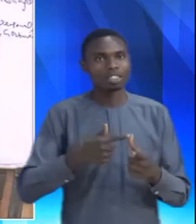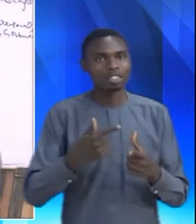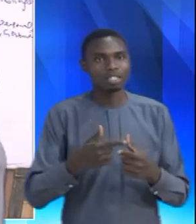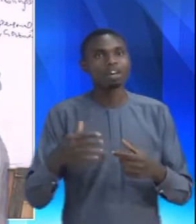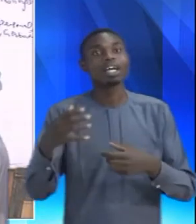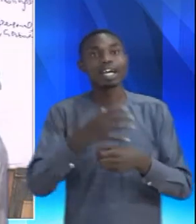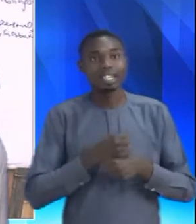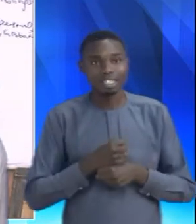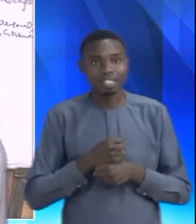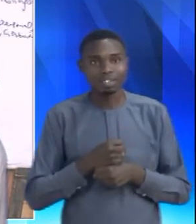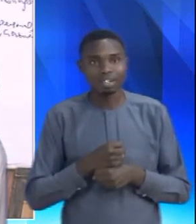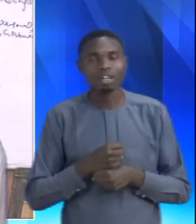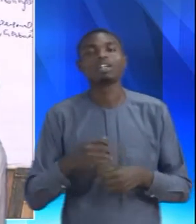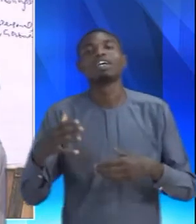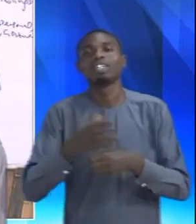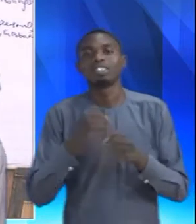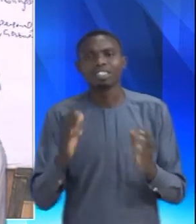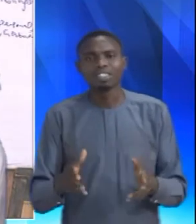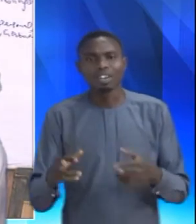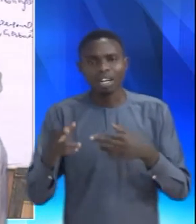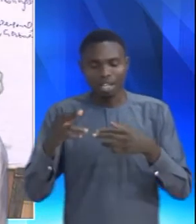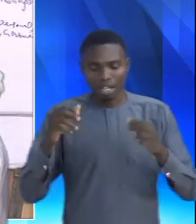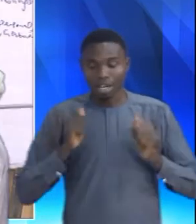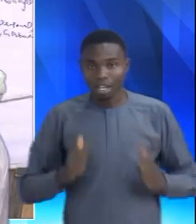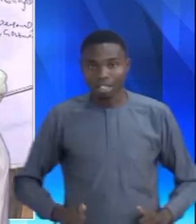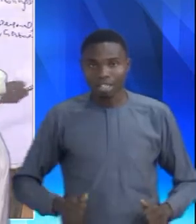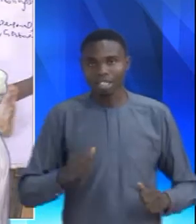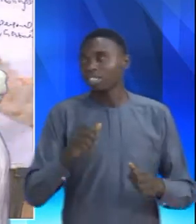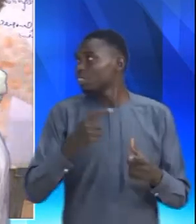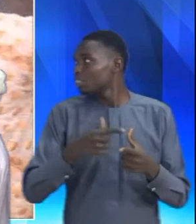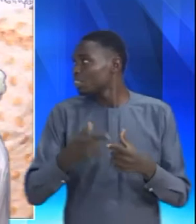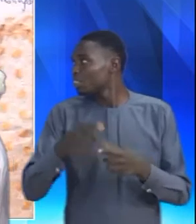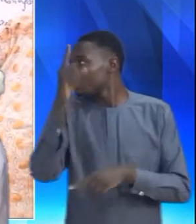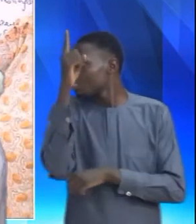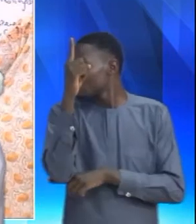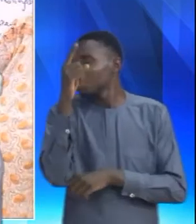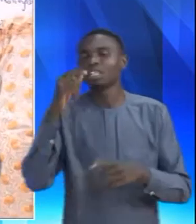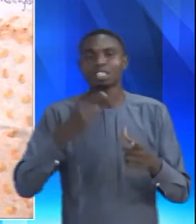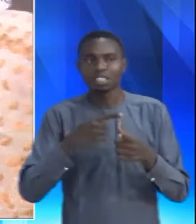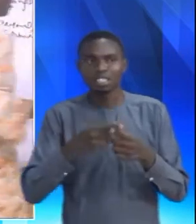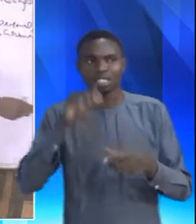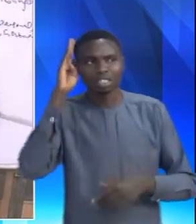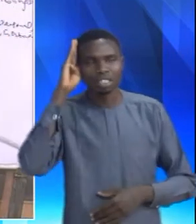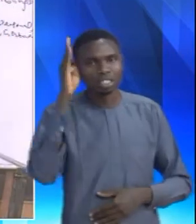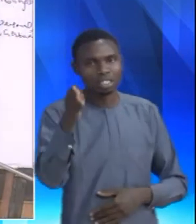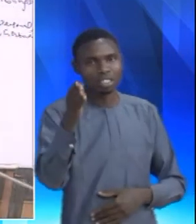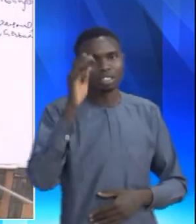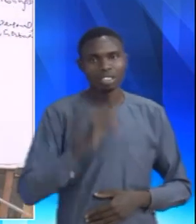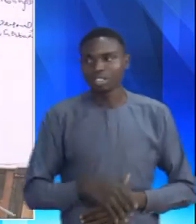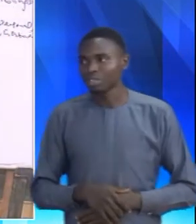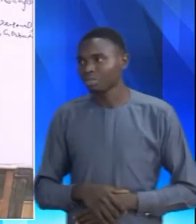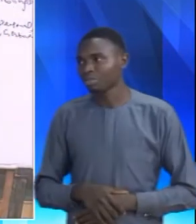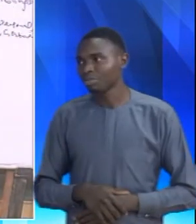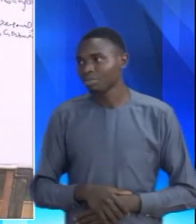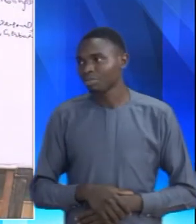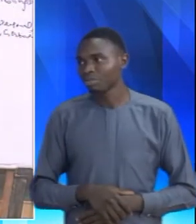third item is what? Salutation. Salutation. Under salutation,